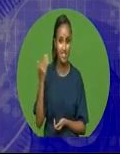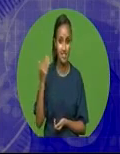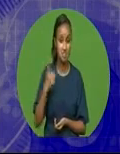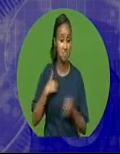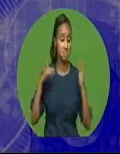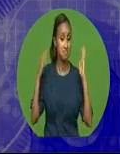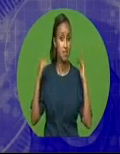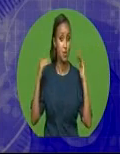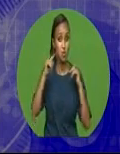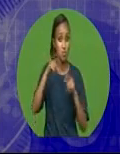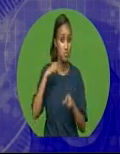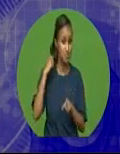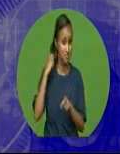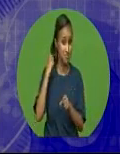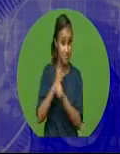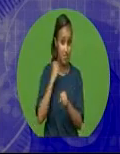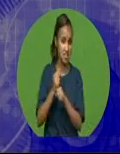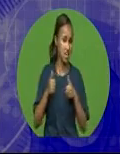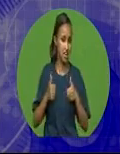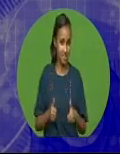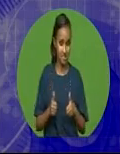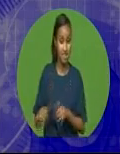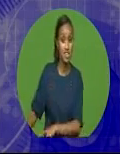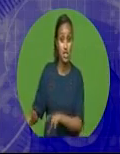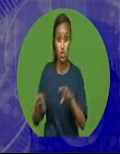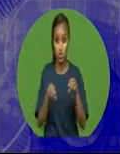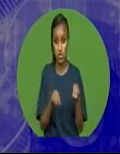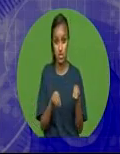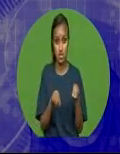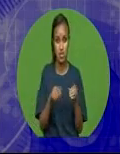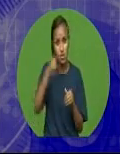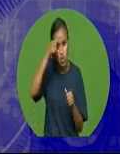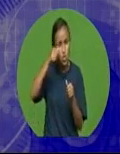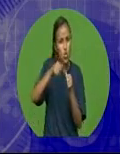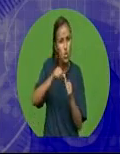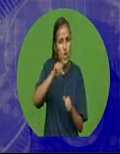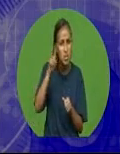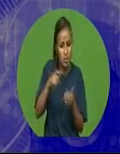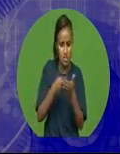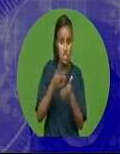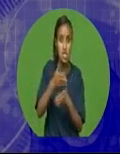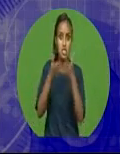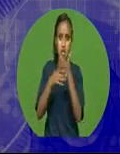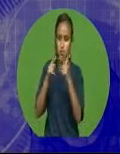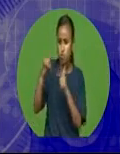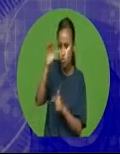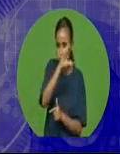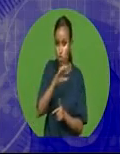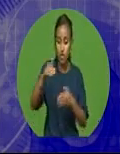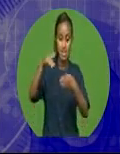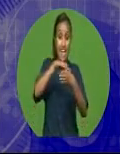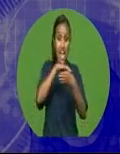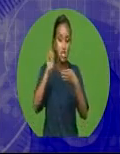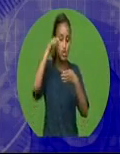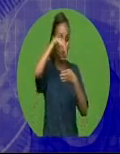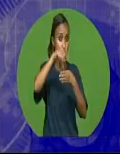Well, I hope you have done great. Students, do you remember the steps to find